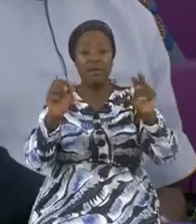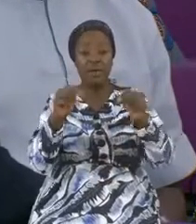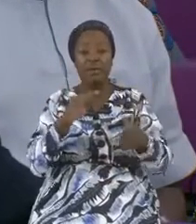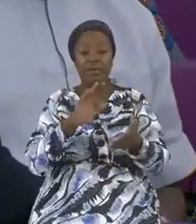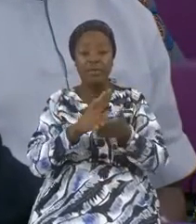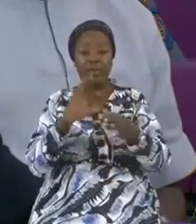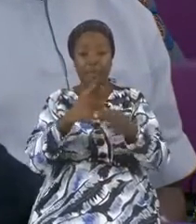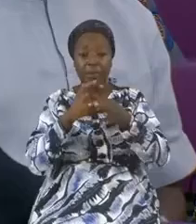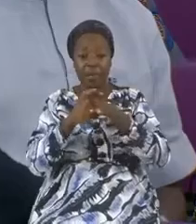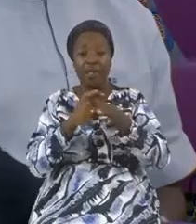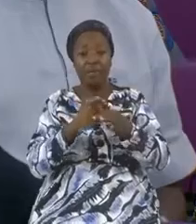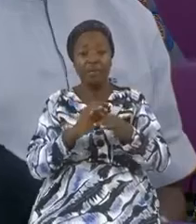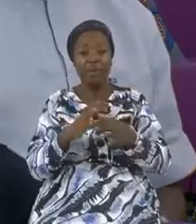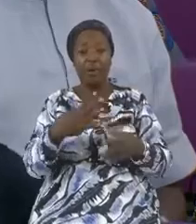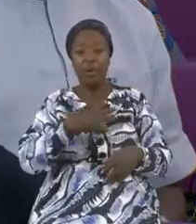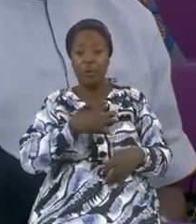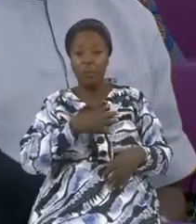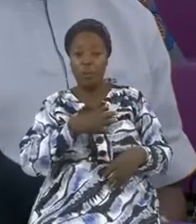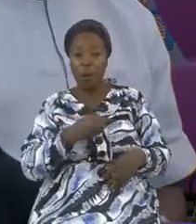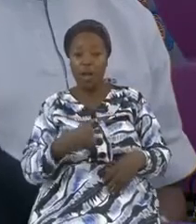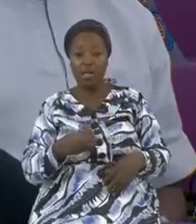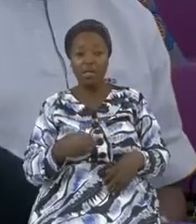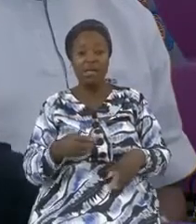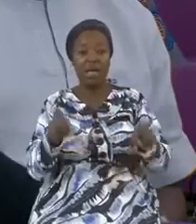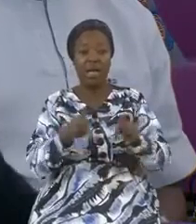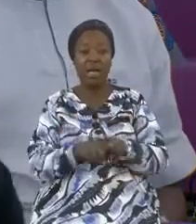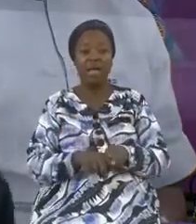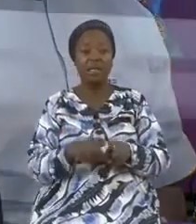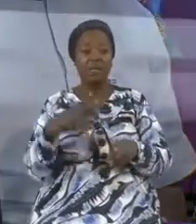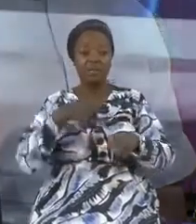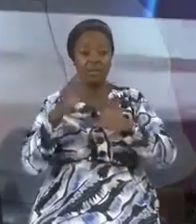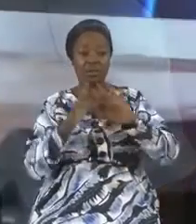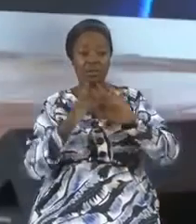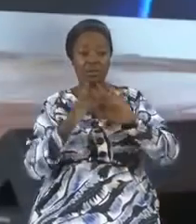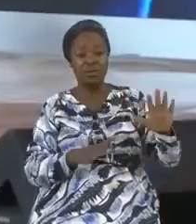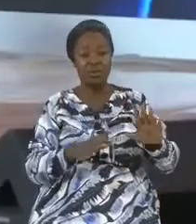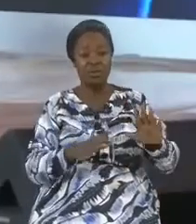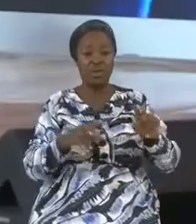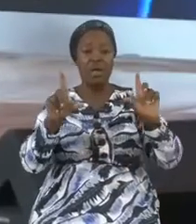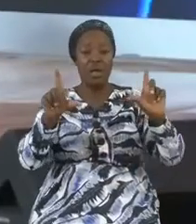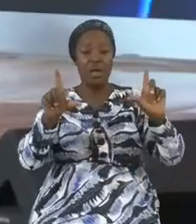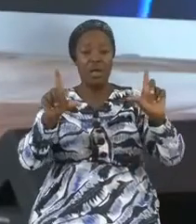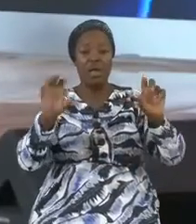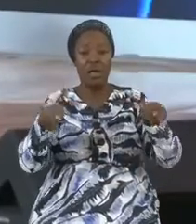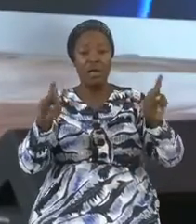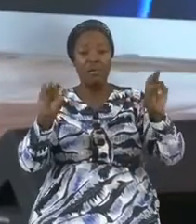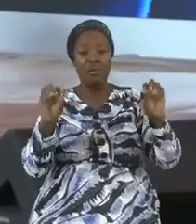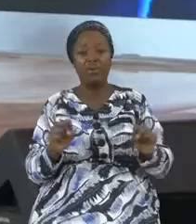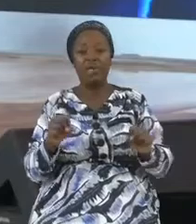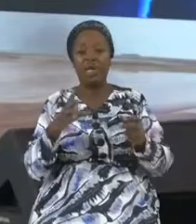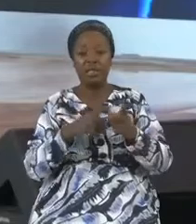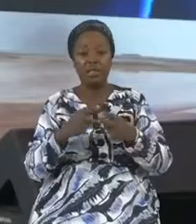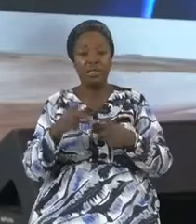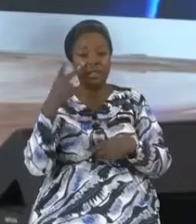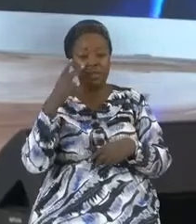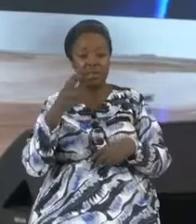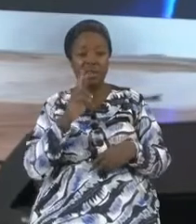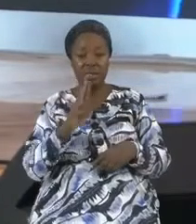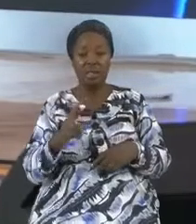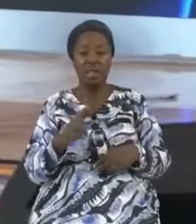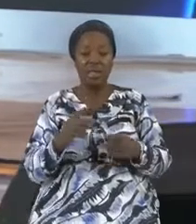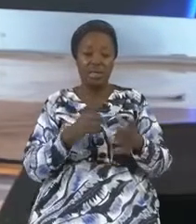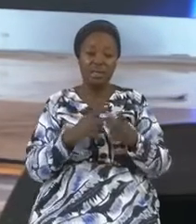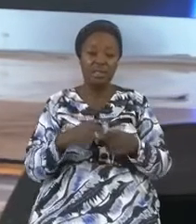leprous, white as snow. And Aaron looked upon Miriam, and behold, she